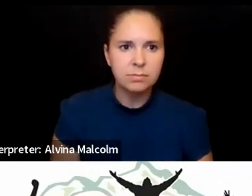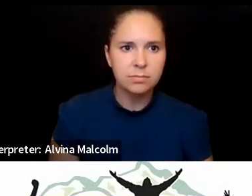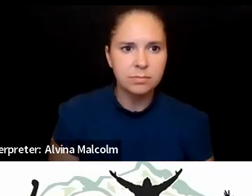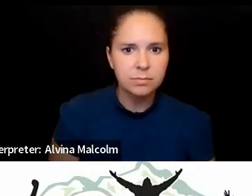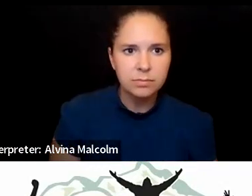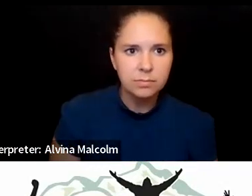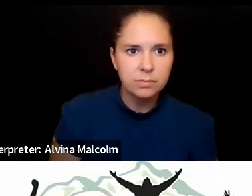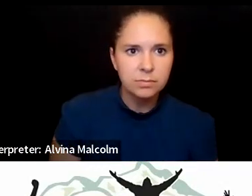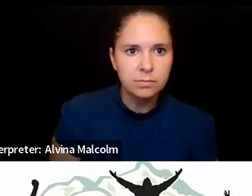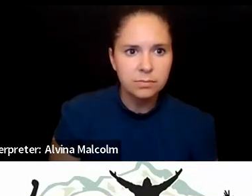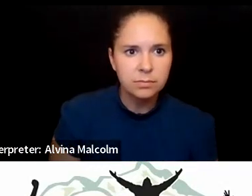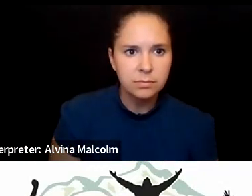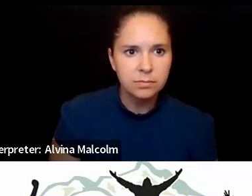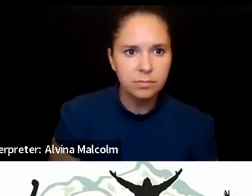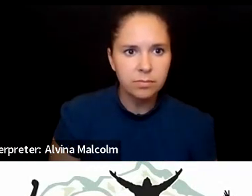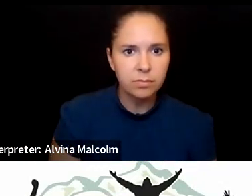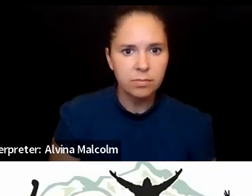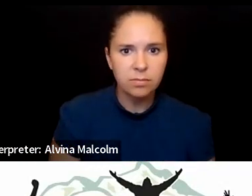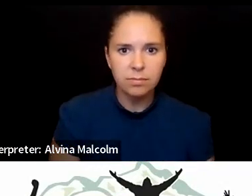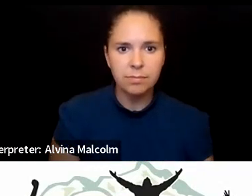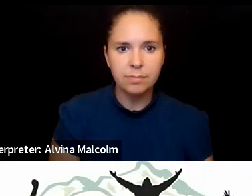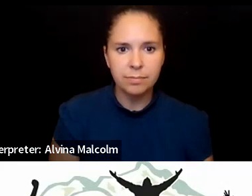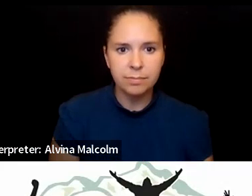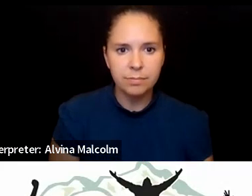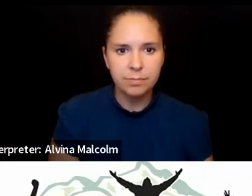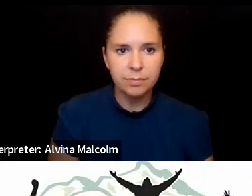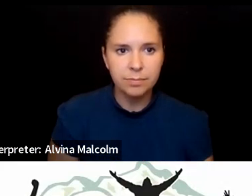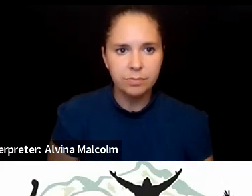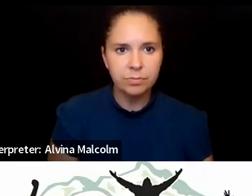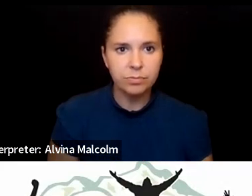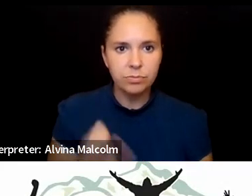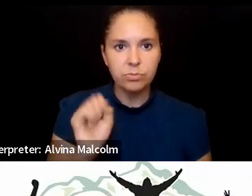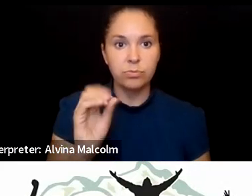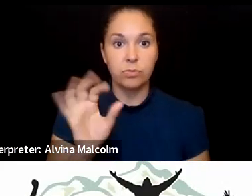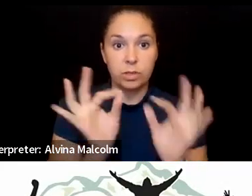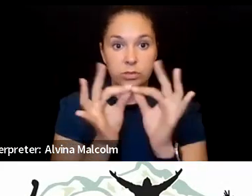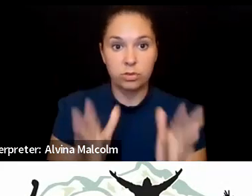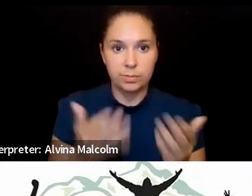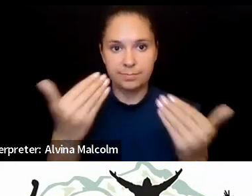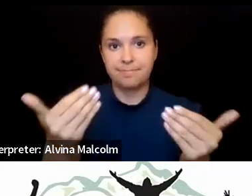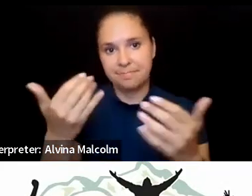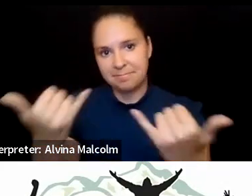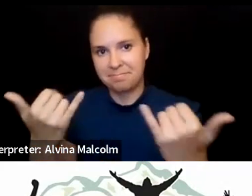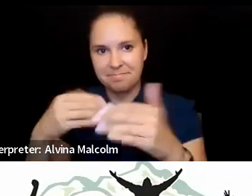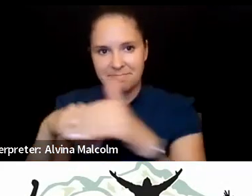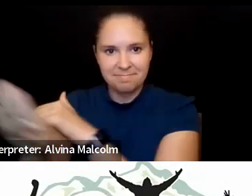So what button is the breakout room? Yeah, what button?